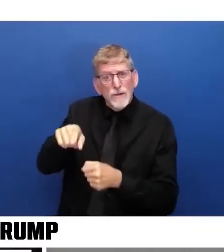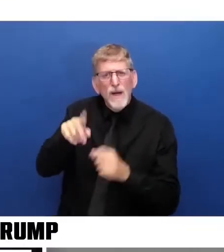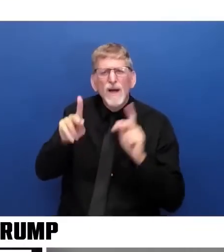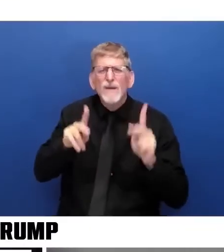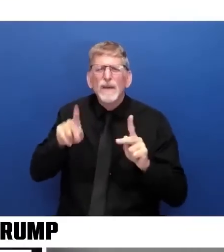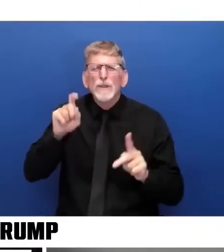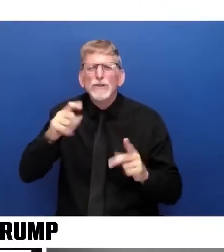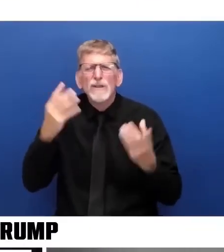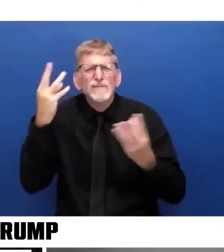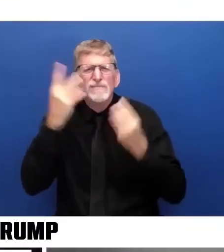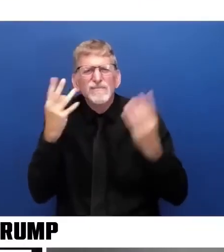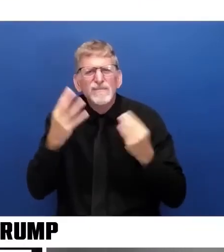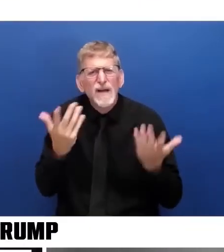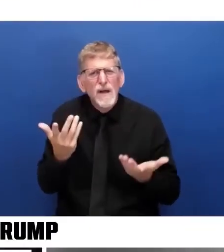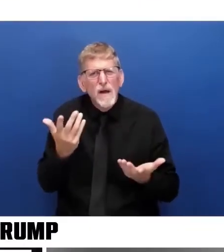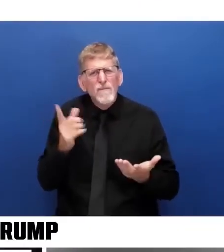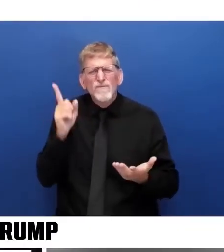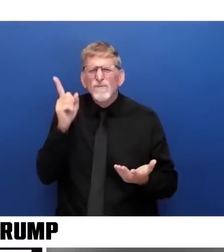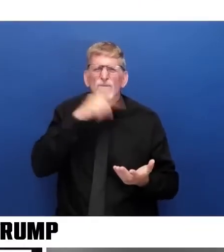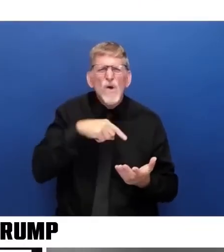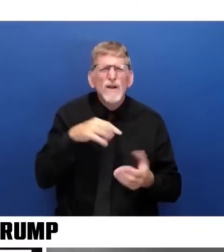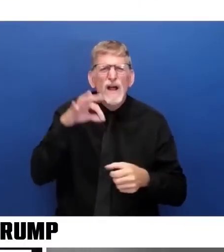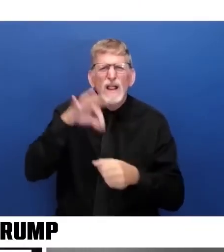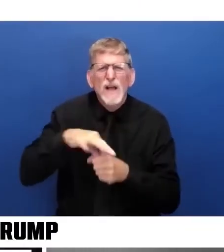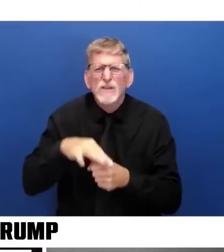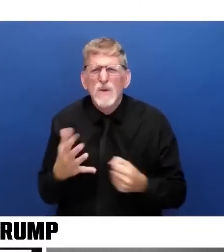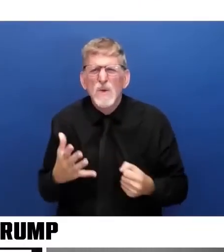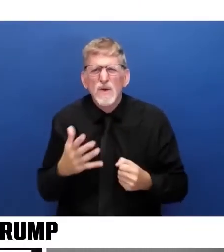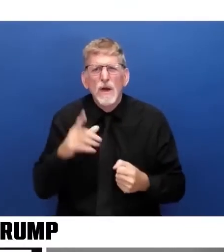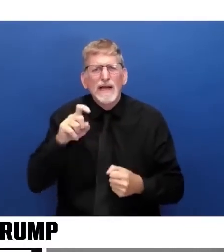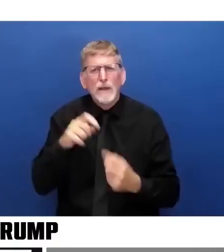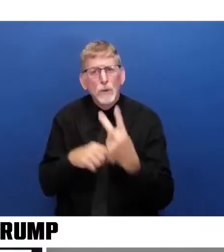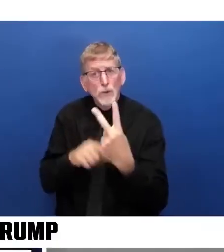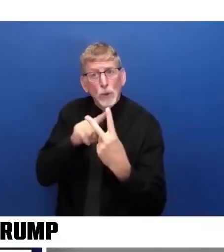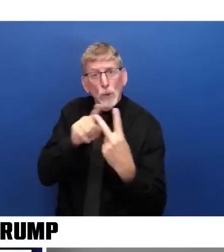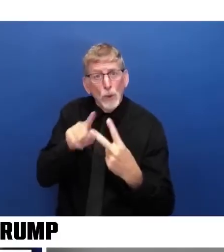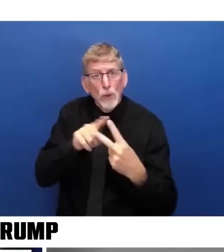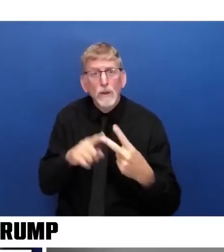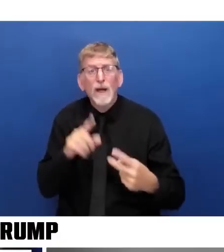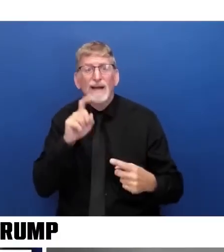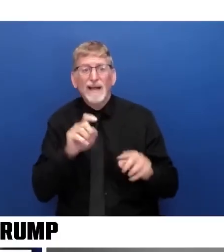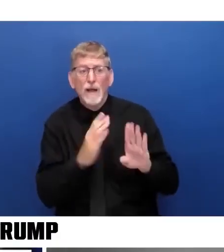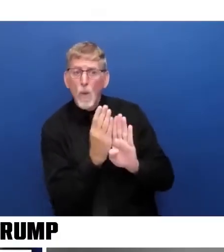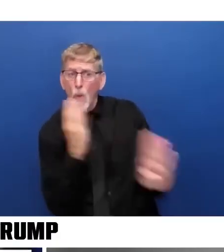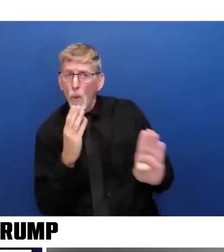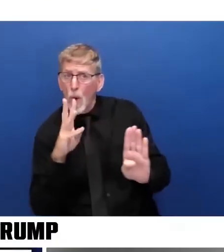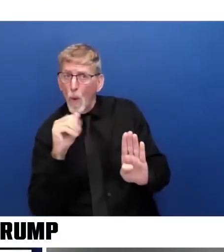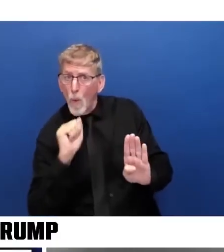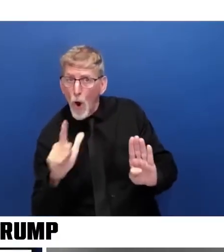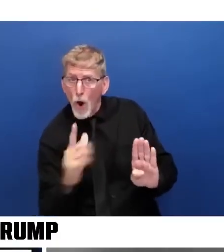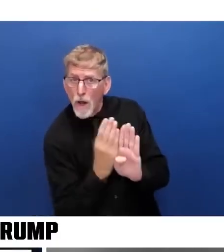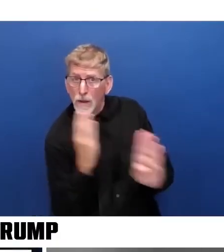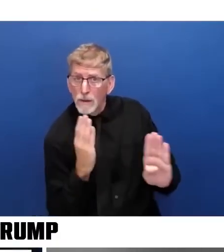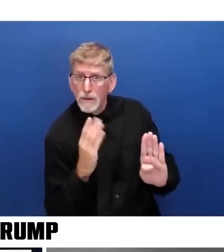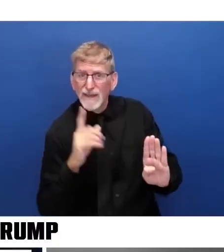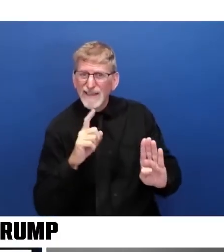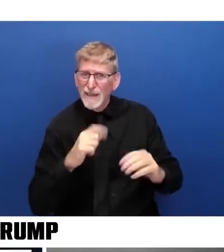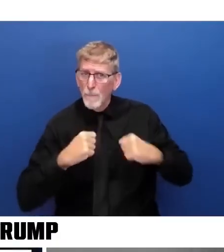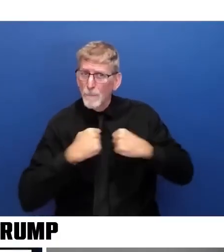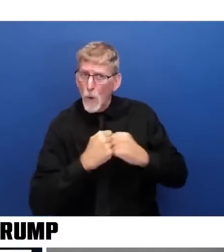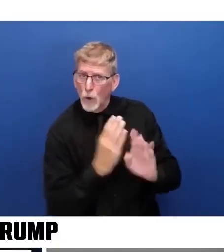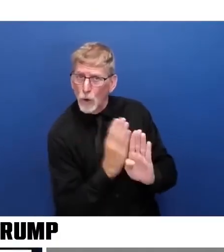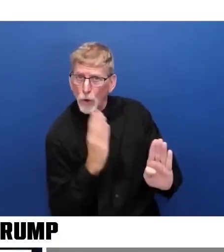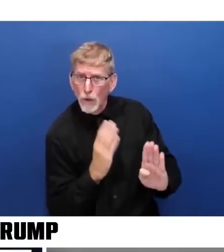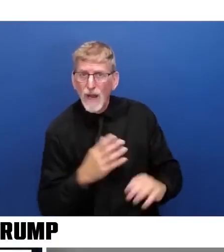as fraudulent. We need two things. We need walls, and we have to have it. We have to have borders, and we have to have good elections.